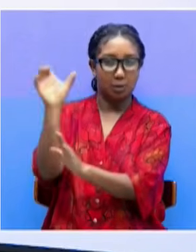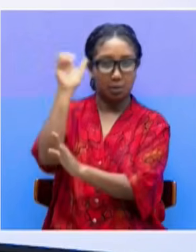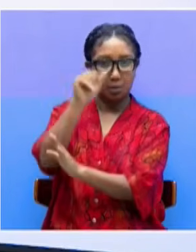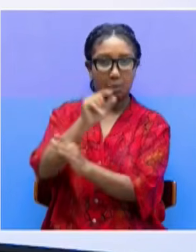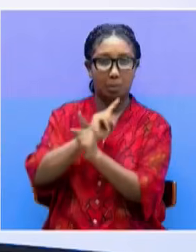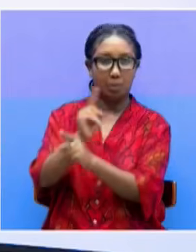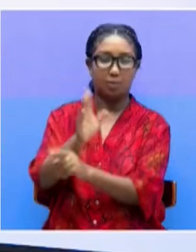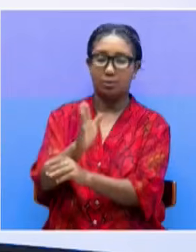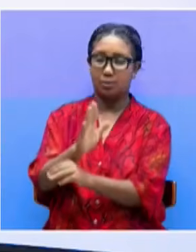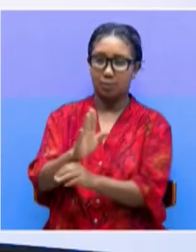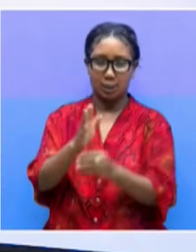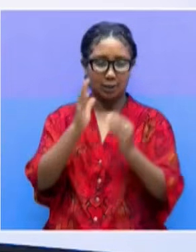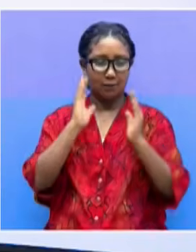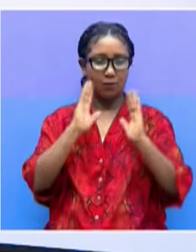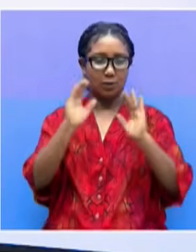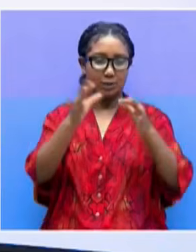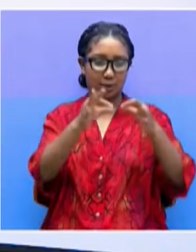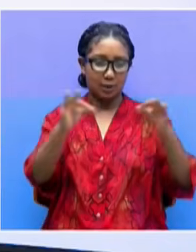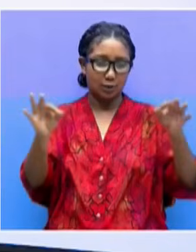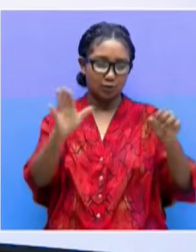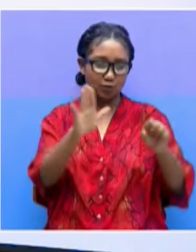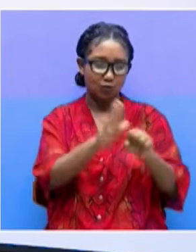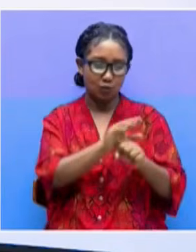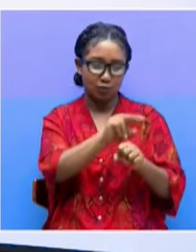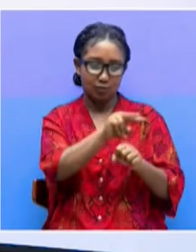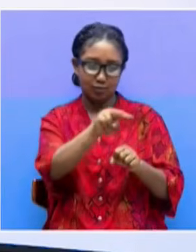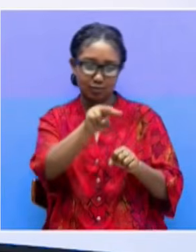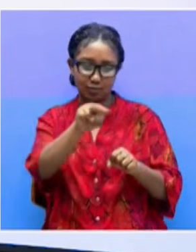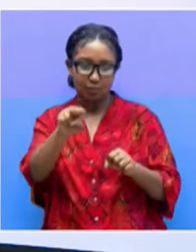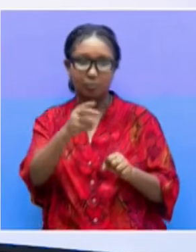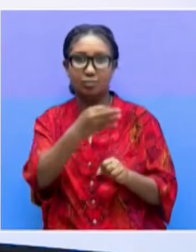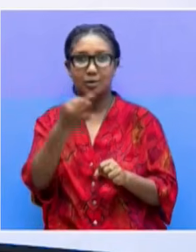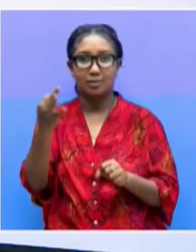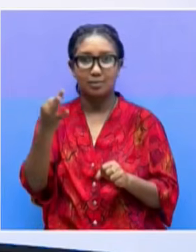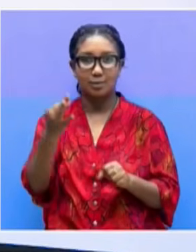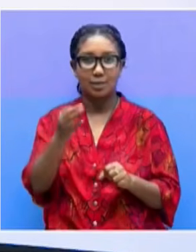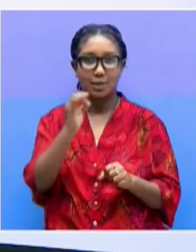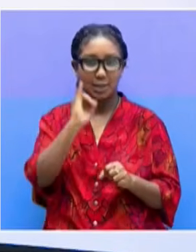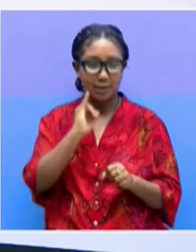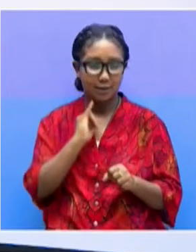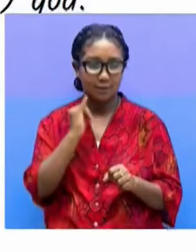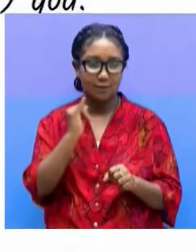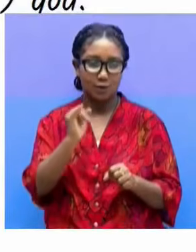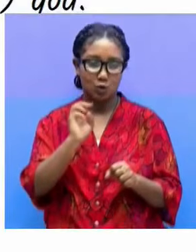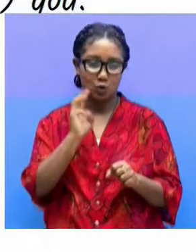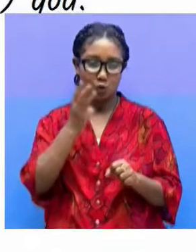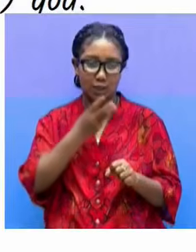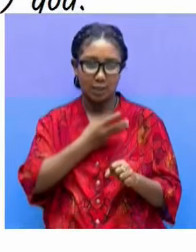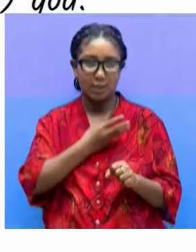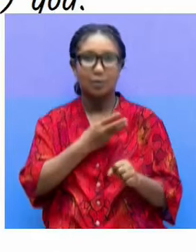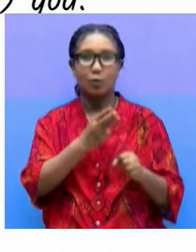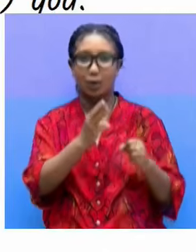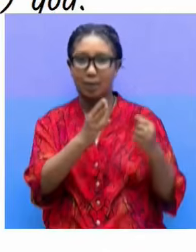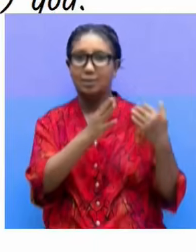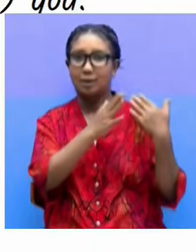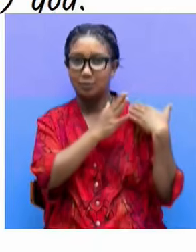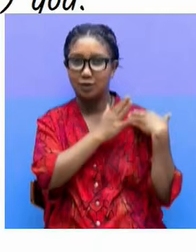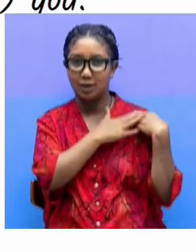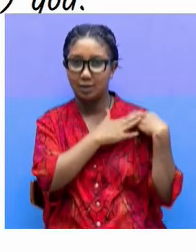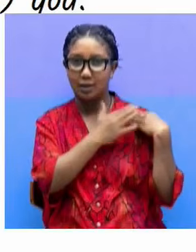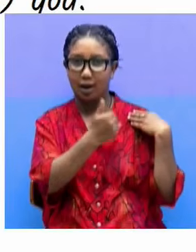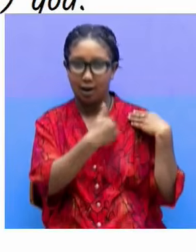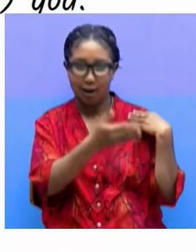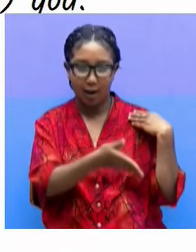answer, focus on the complete sentence, all right? Look, if we, subject,